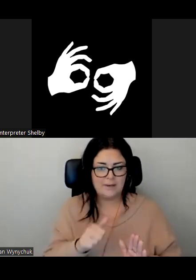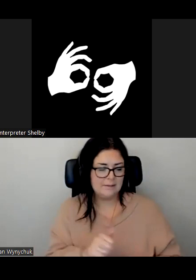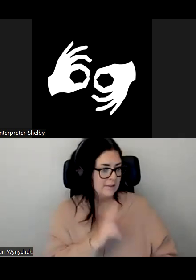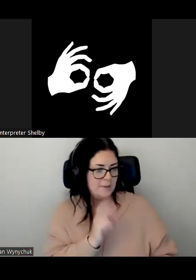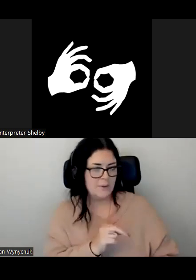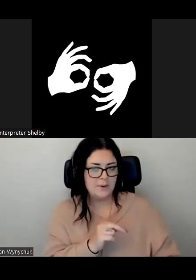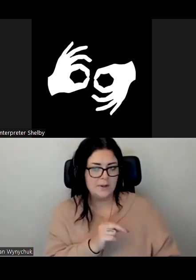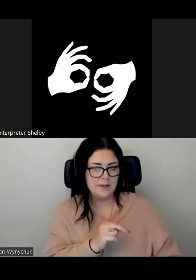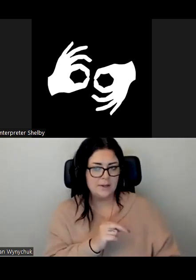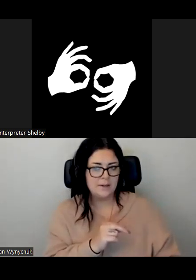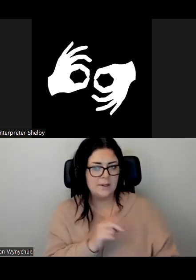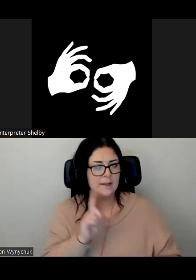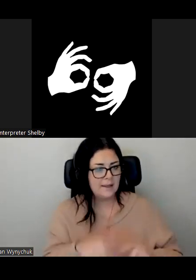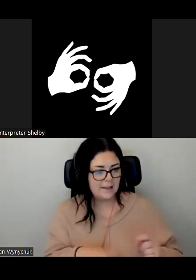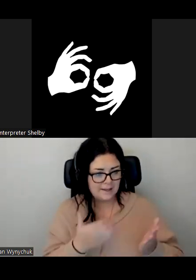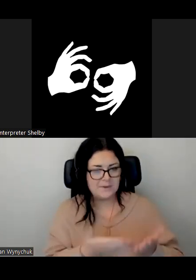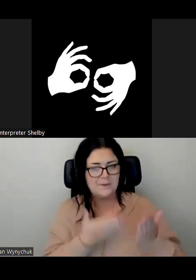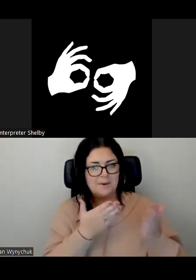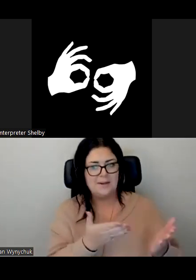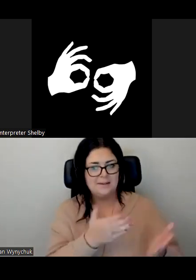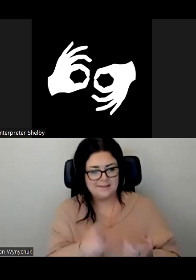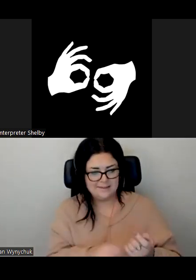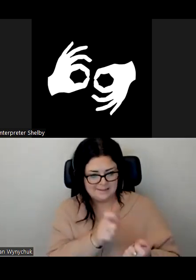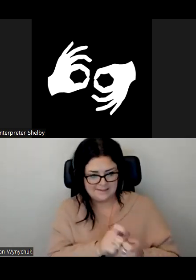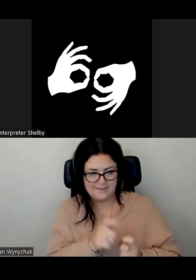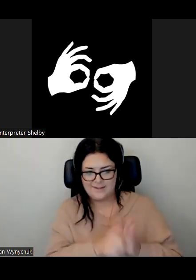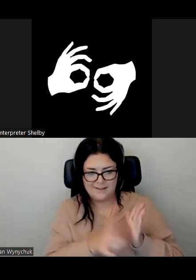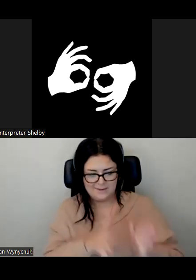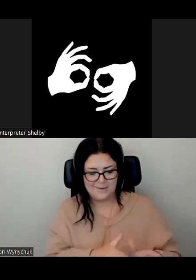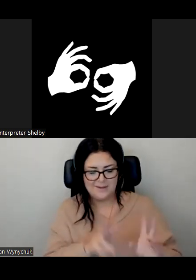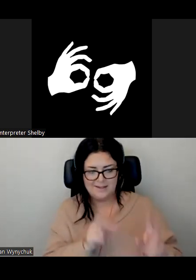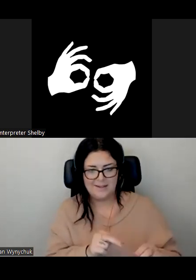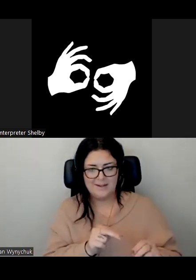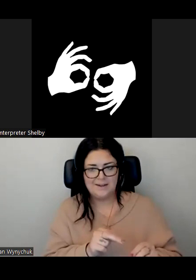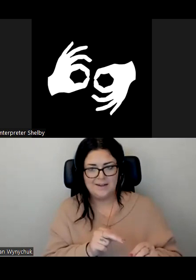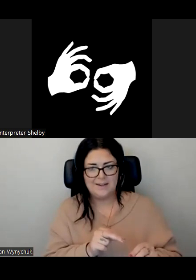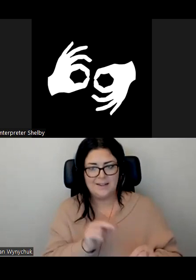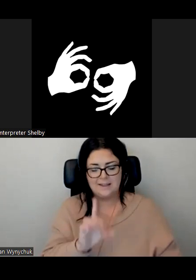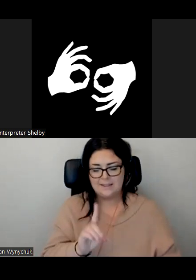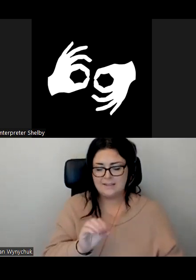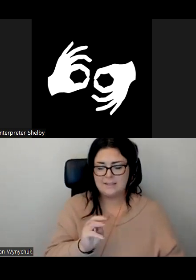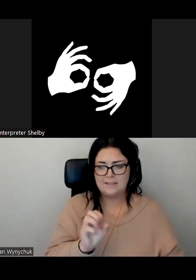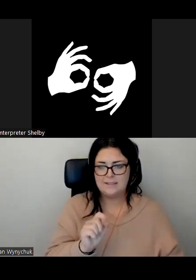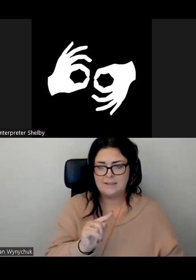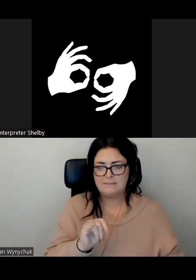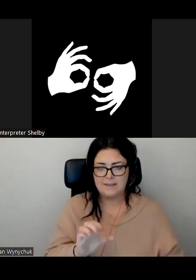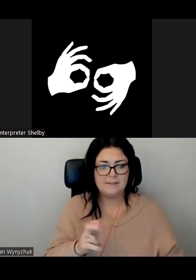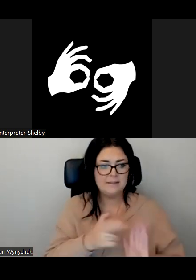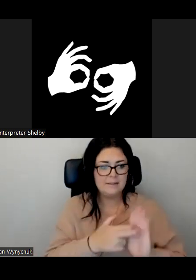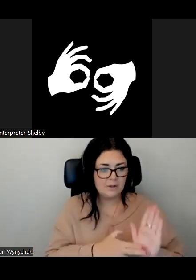Okay. No, I can't recommend specific lawyers. These domestic contracts and wills and estates